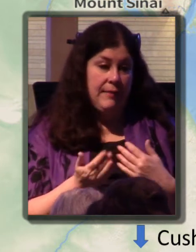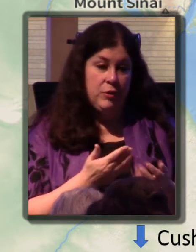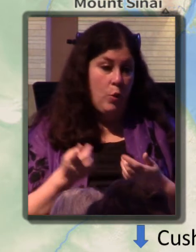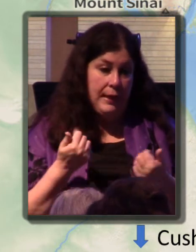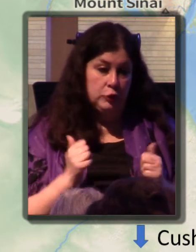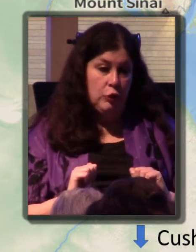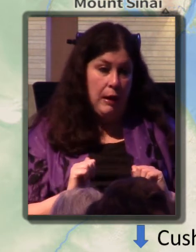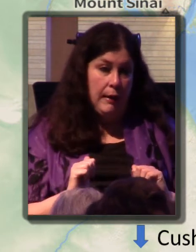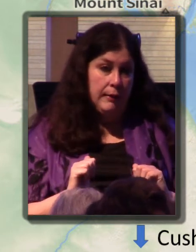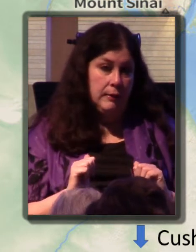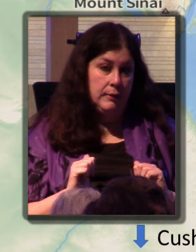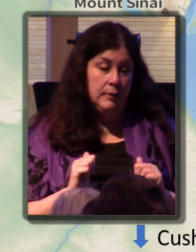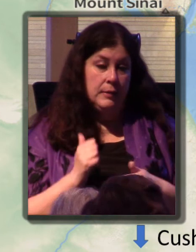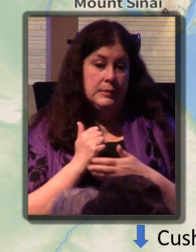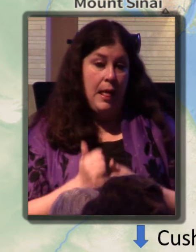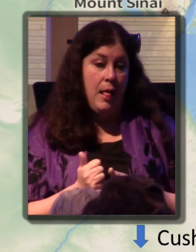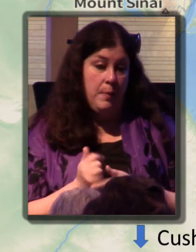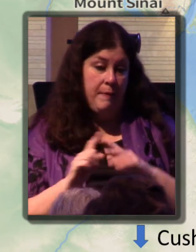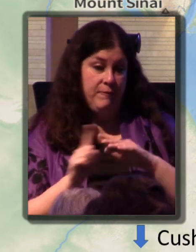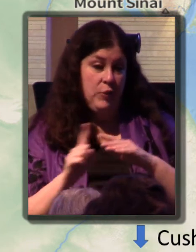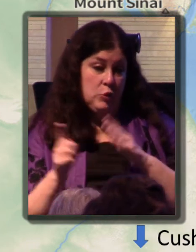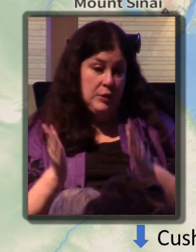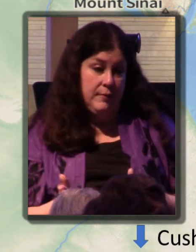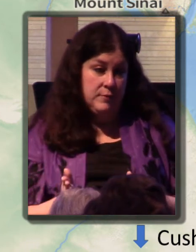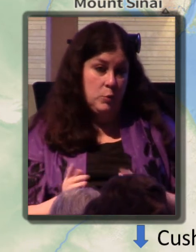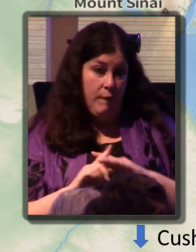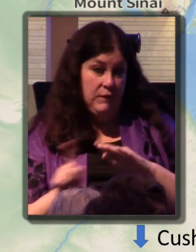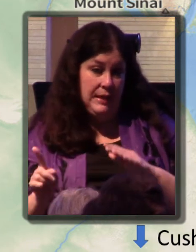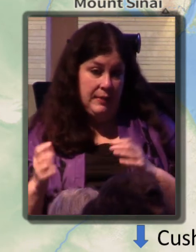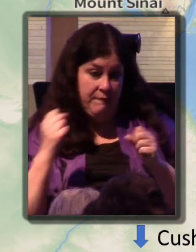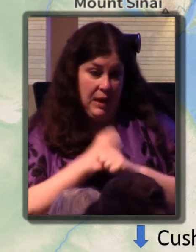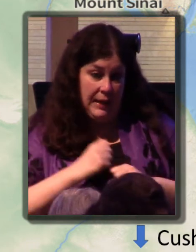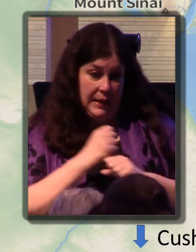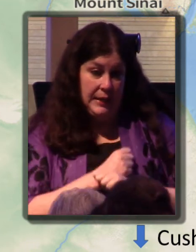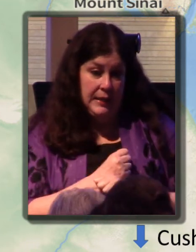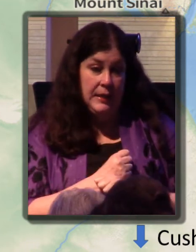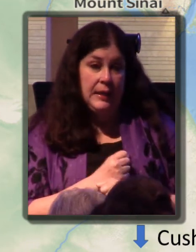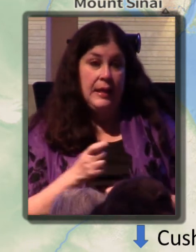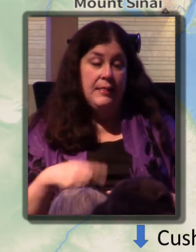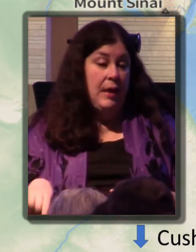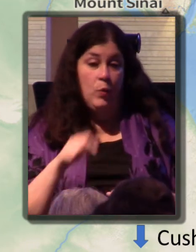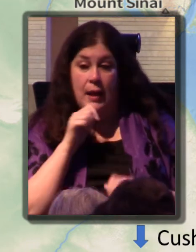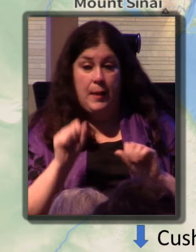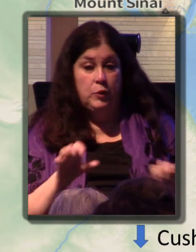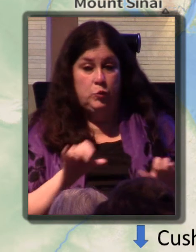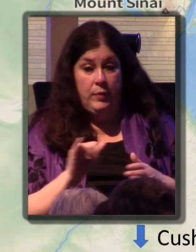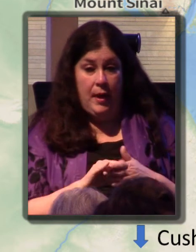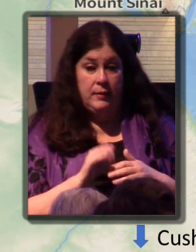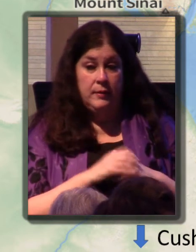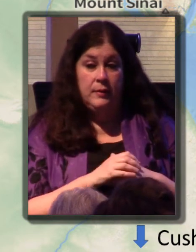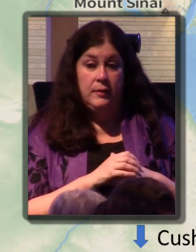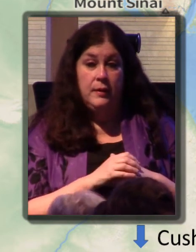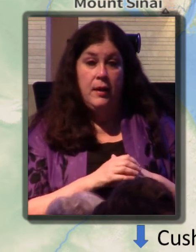that even though they tried to help fugitives who were fleeing the fighting, that they were even unable